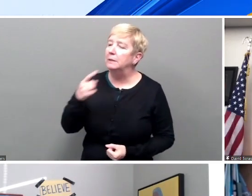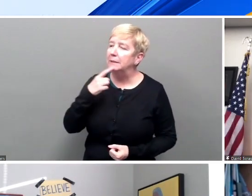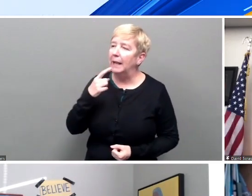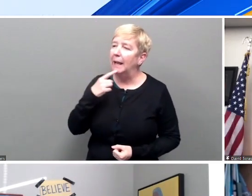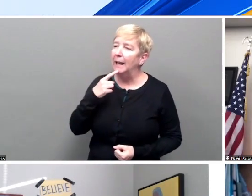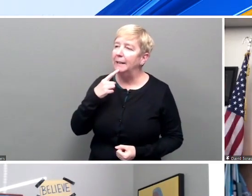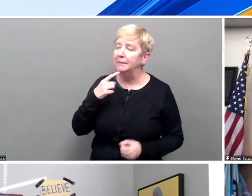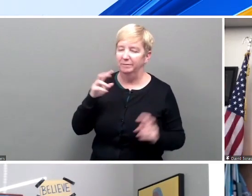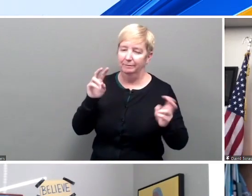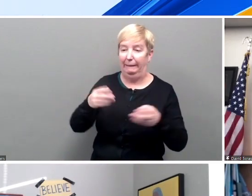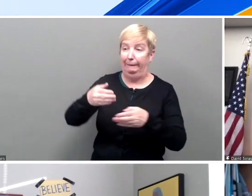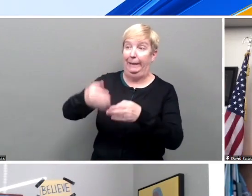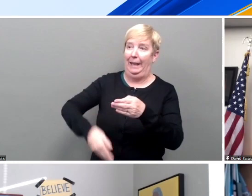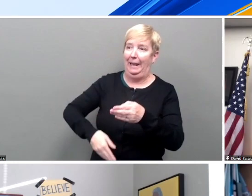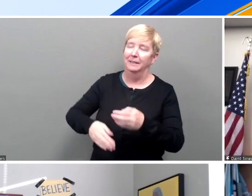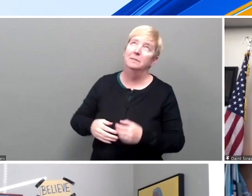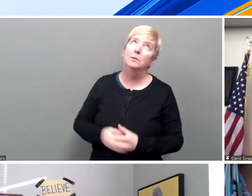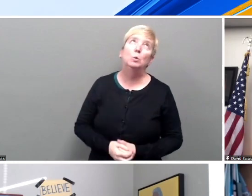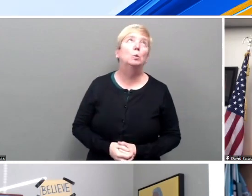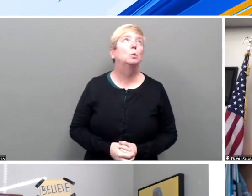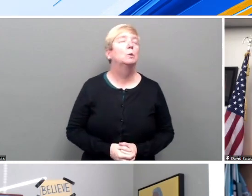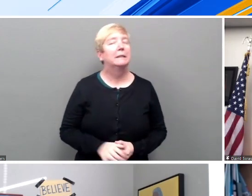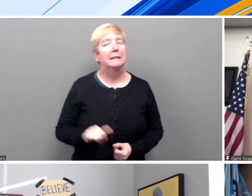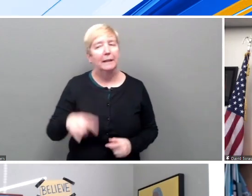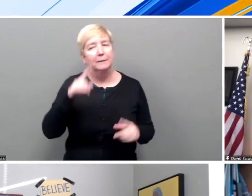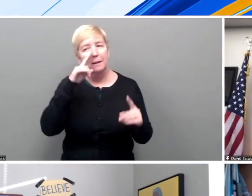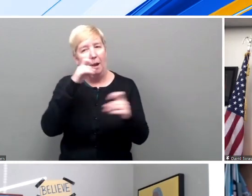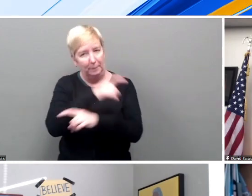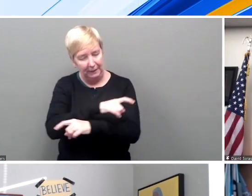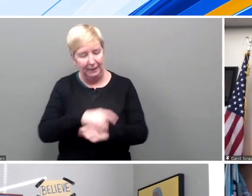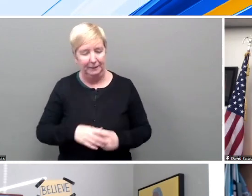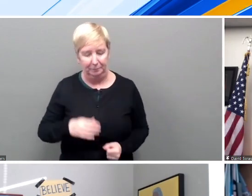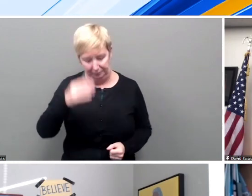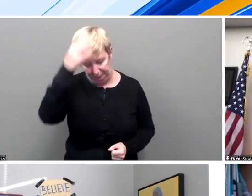and it's so complicated. But I think